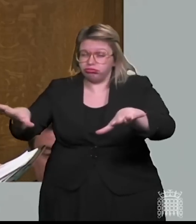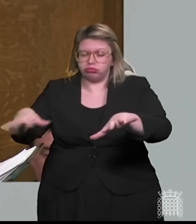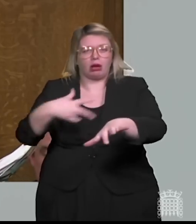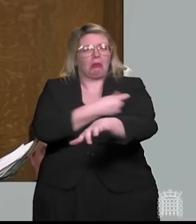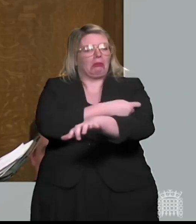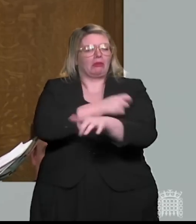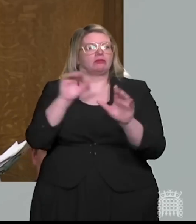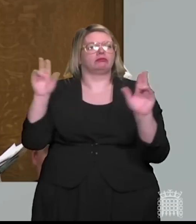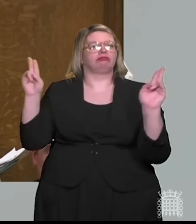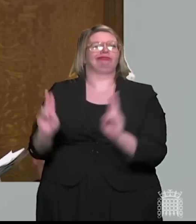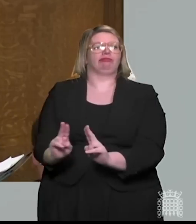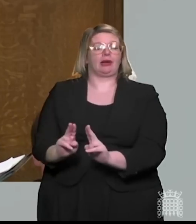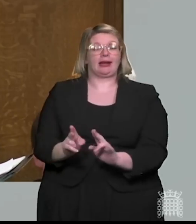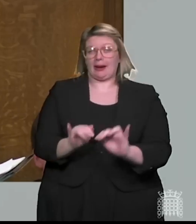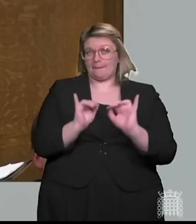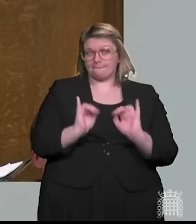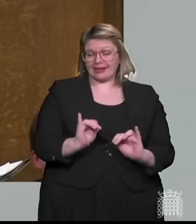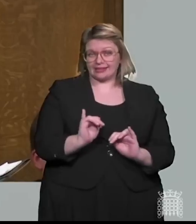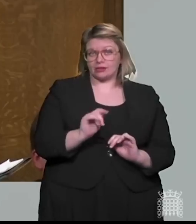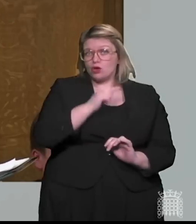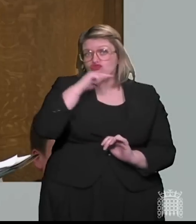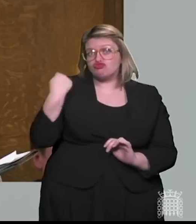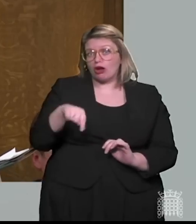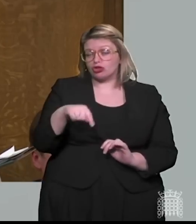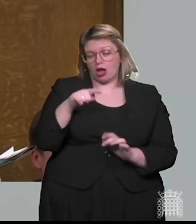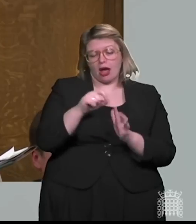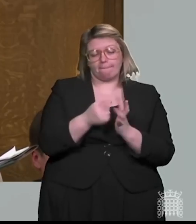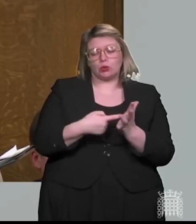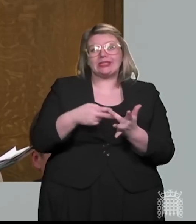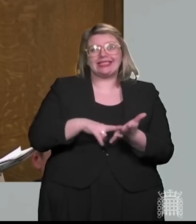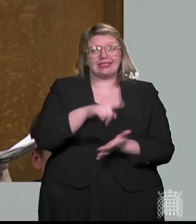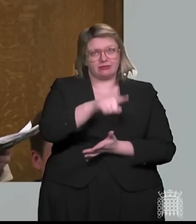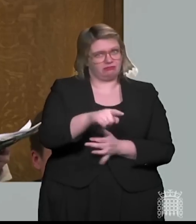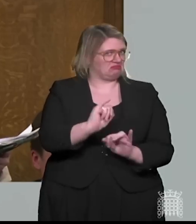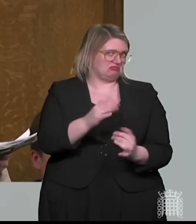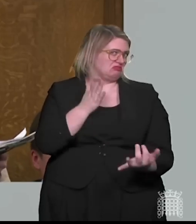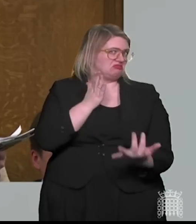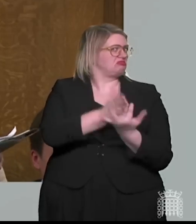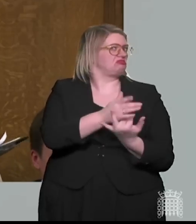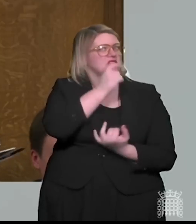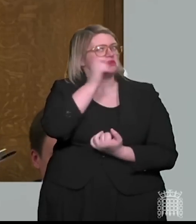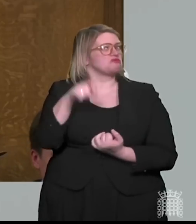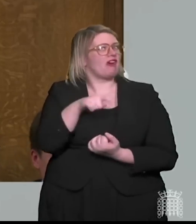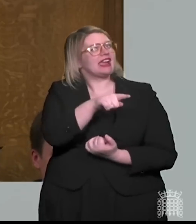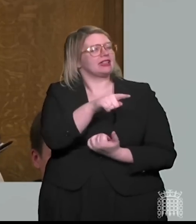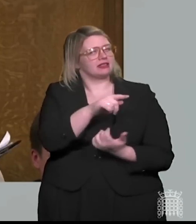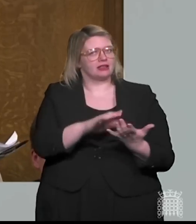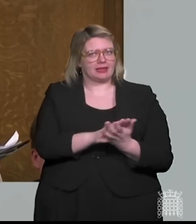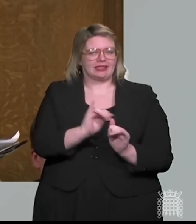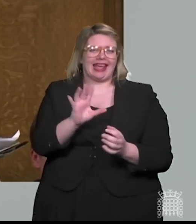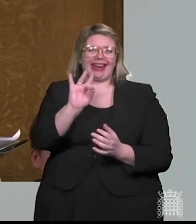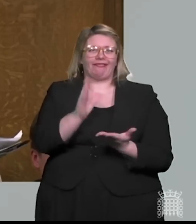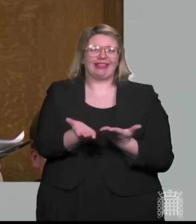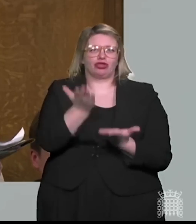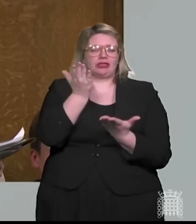but Putin's evil and illegal invasion of Ukraine has sparked the worst